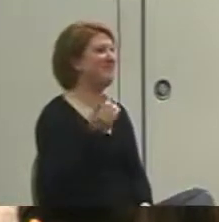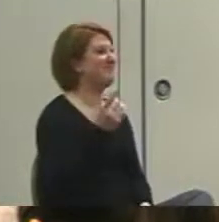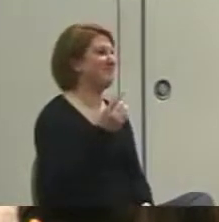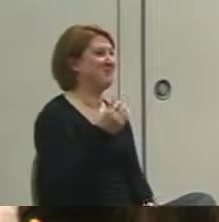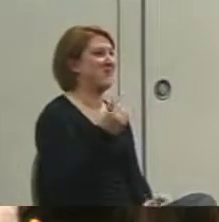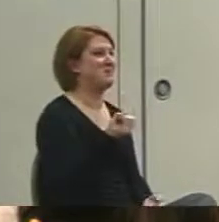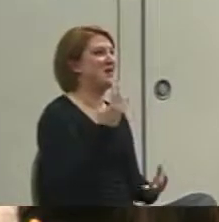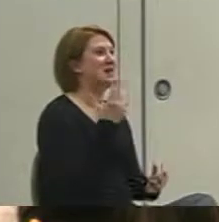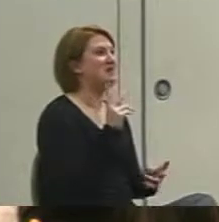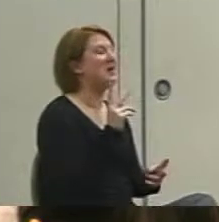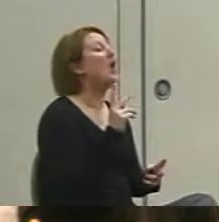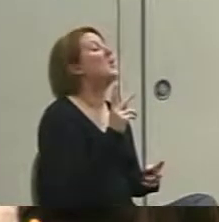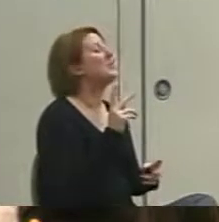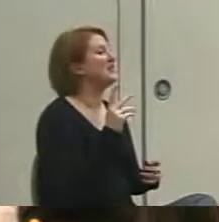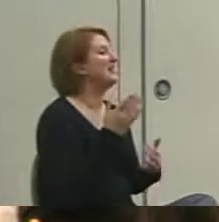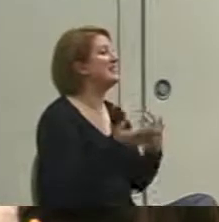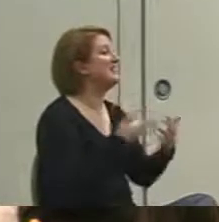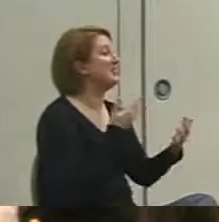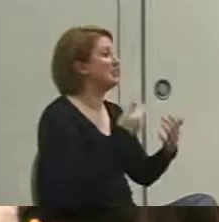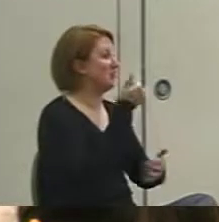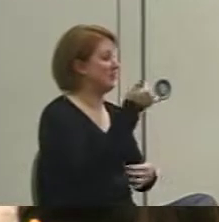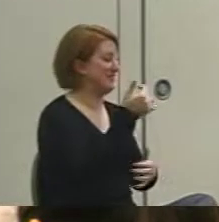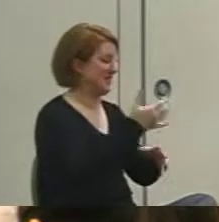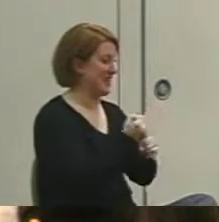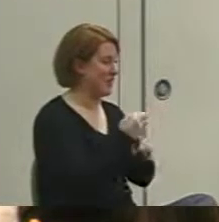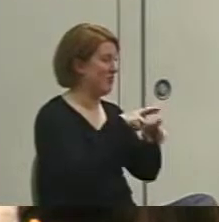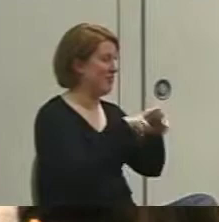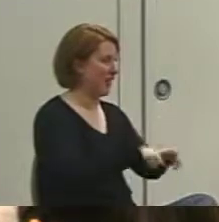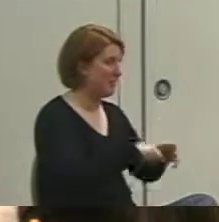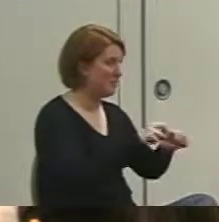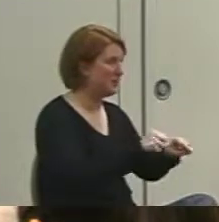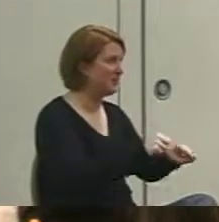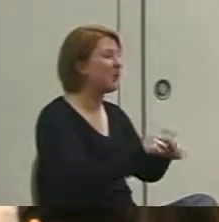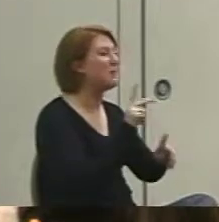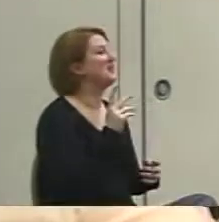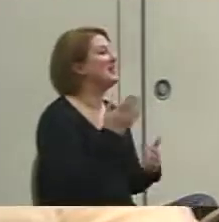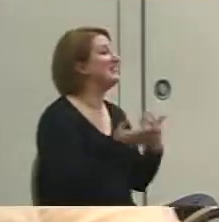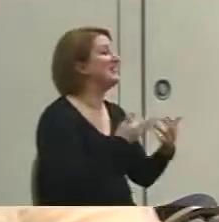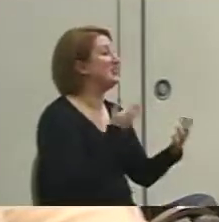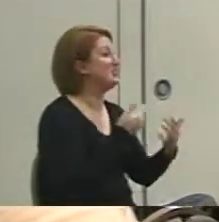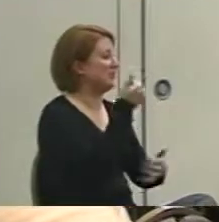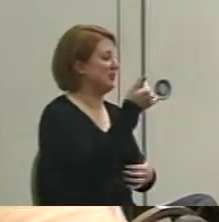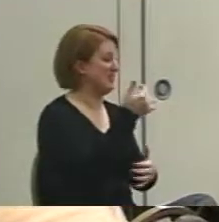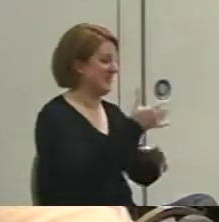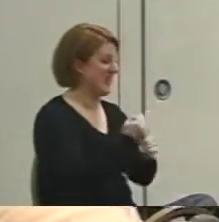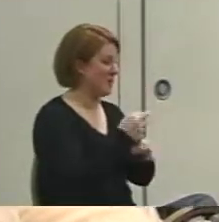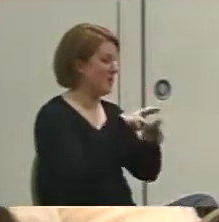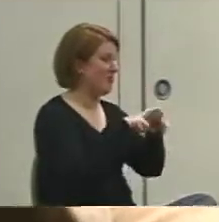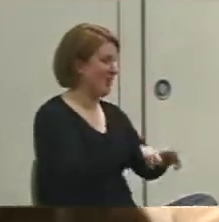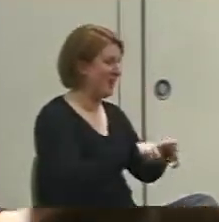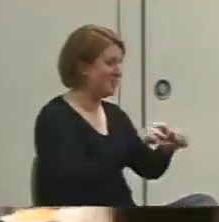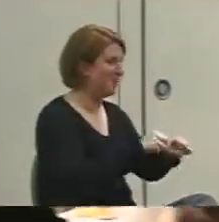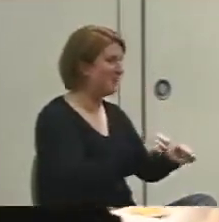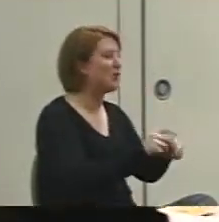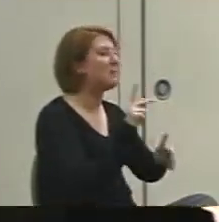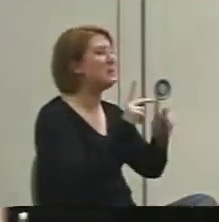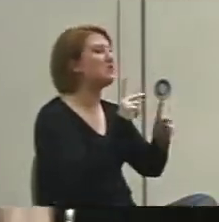One, it's easier to get reliability for people to agree on the time-based system because you